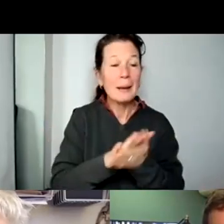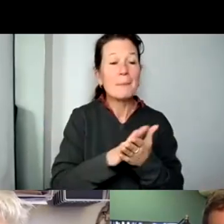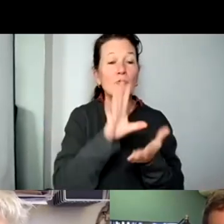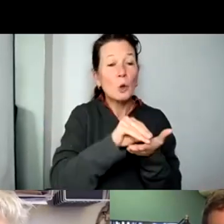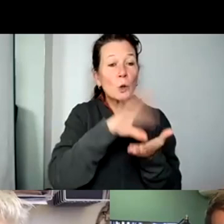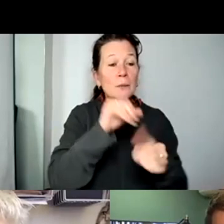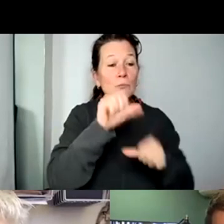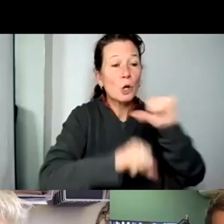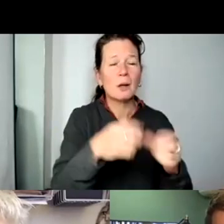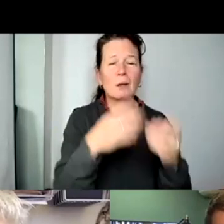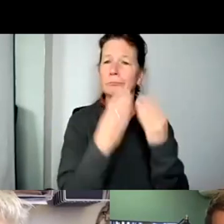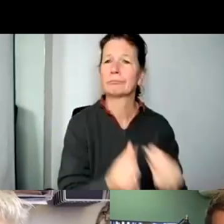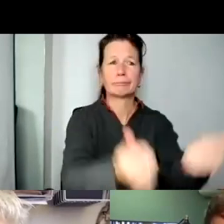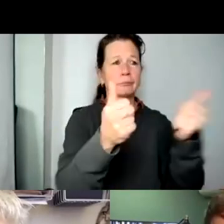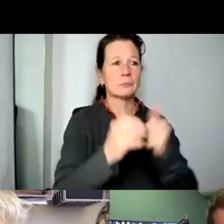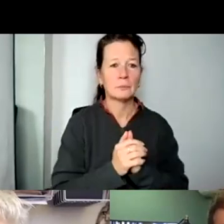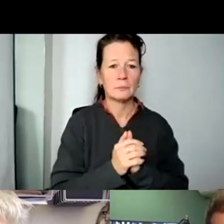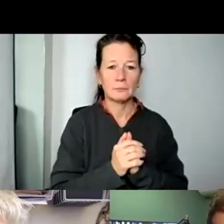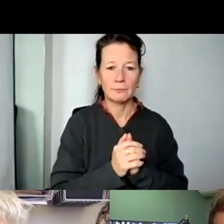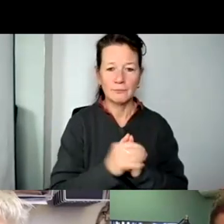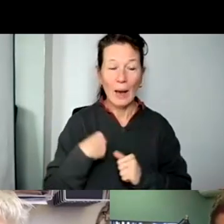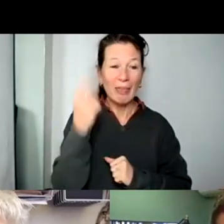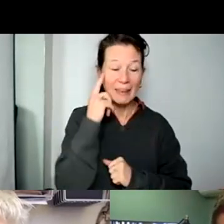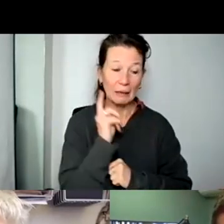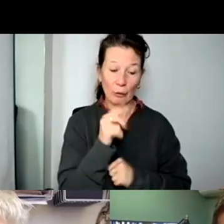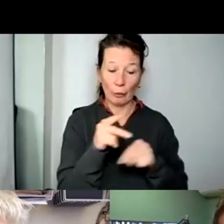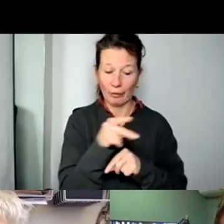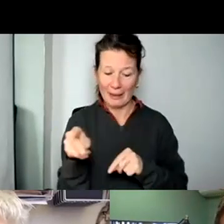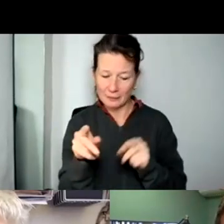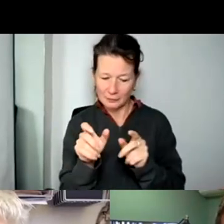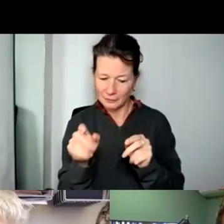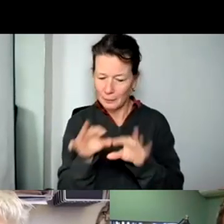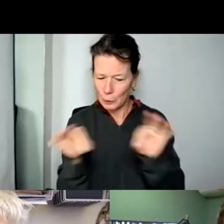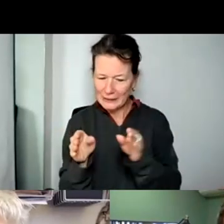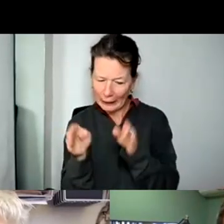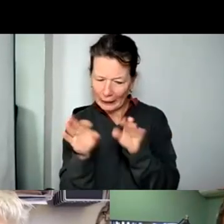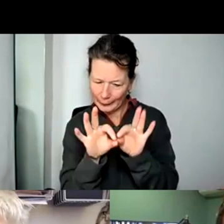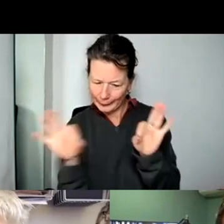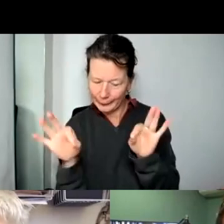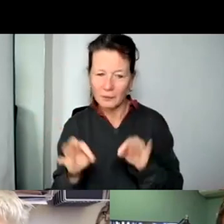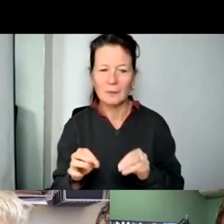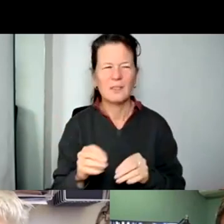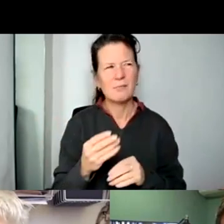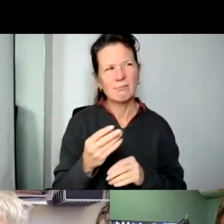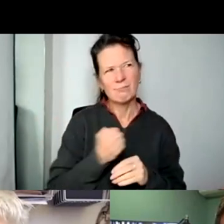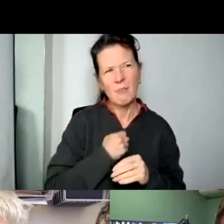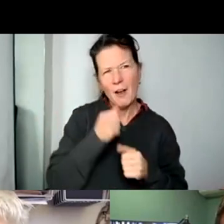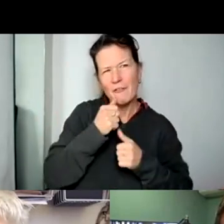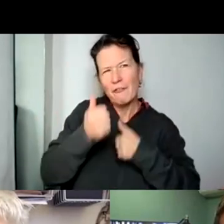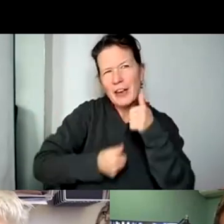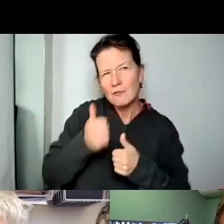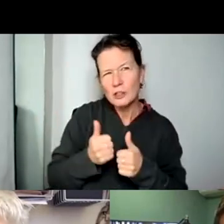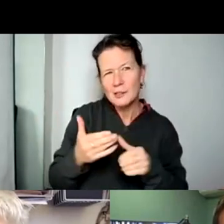freer. And I will say now that I think those 8 bars are probably some of my favorite on the album. Because